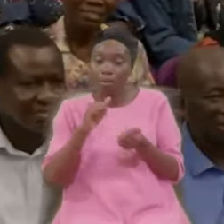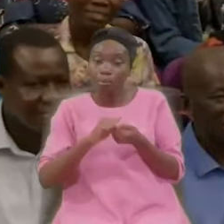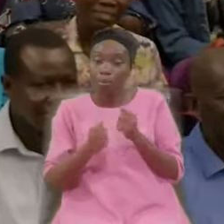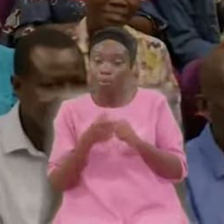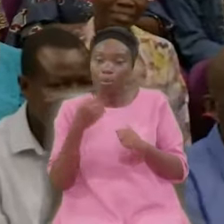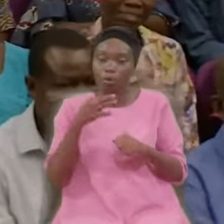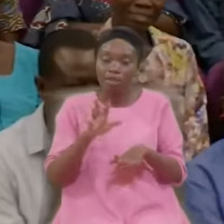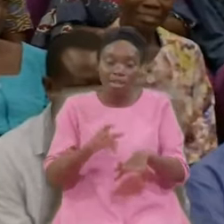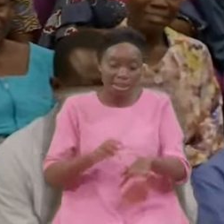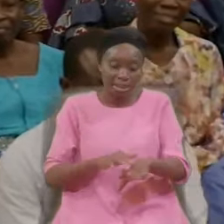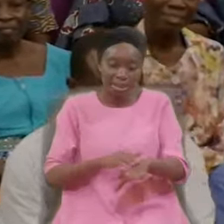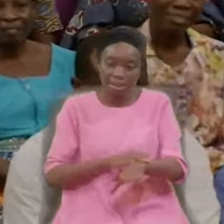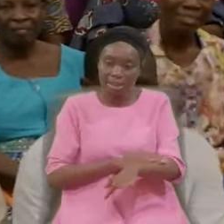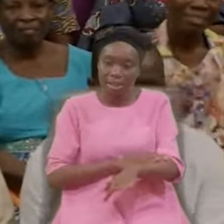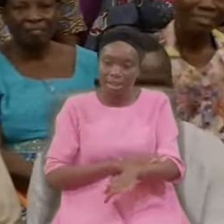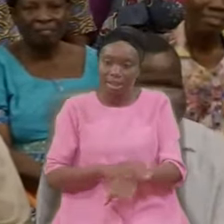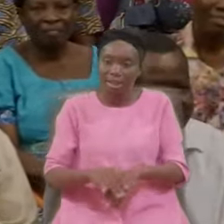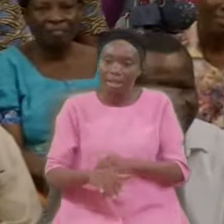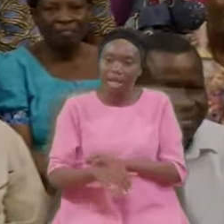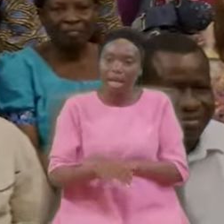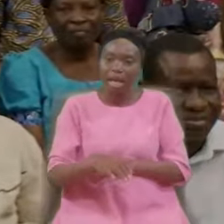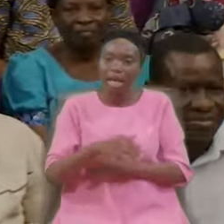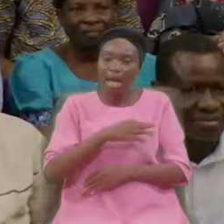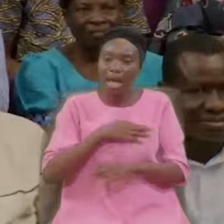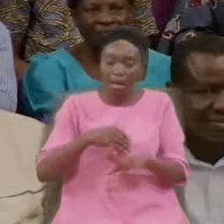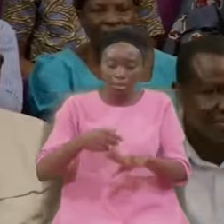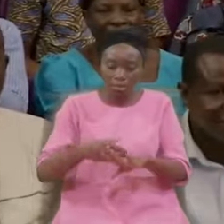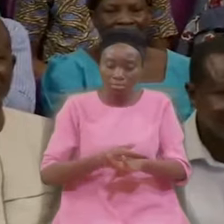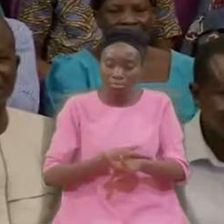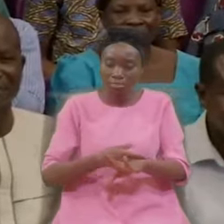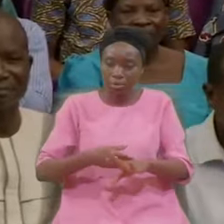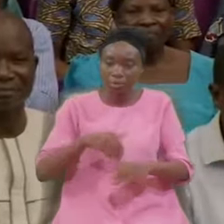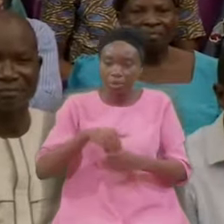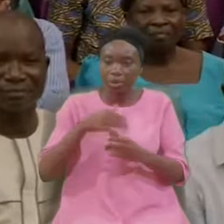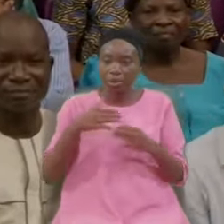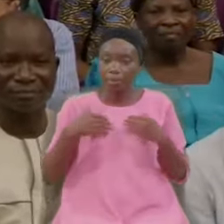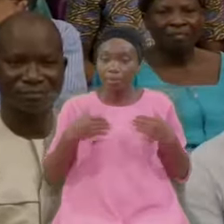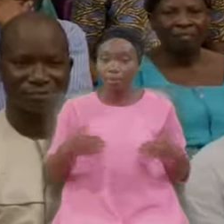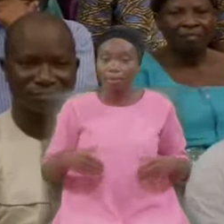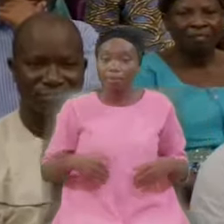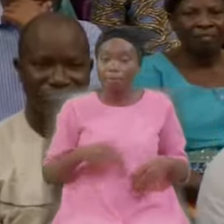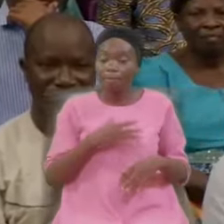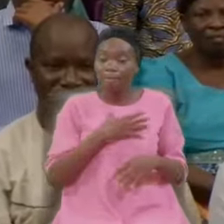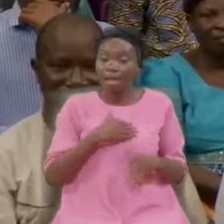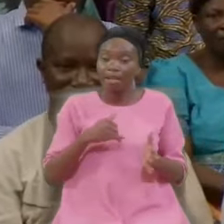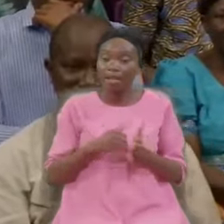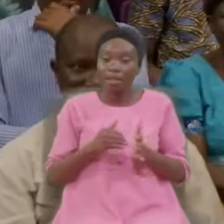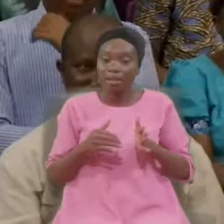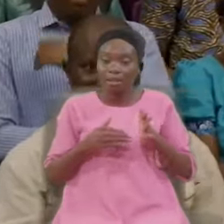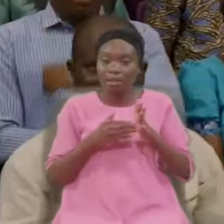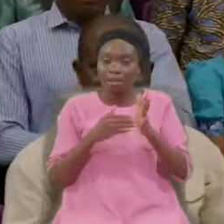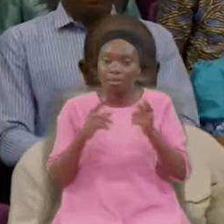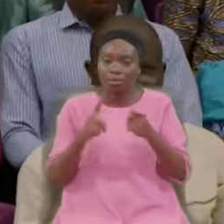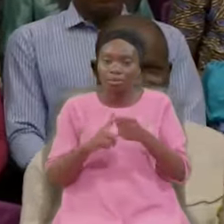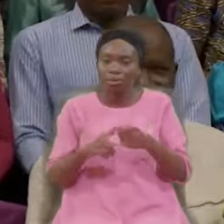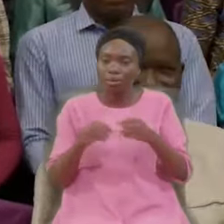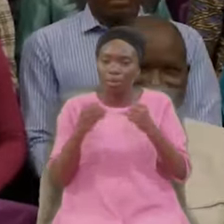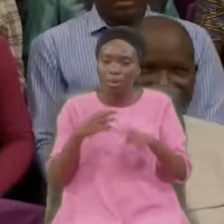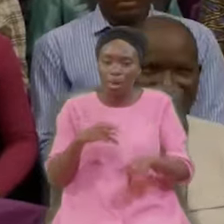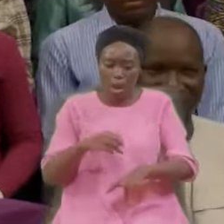skin and the mucous membrane of the body. And it leads to a lot of